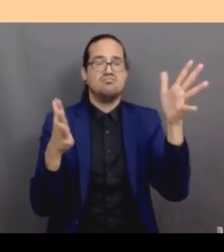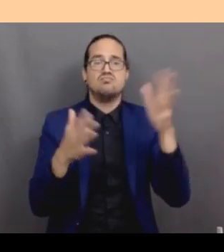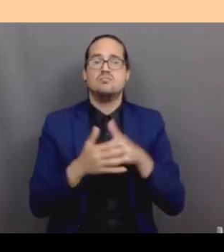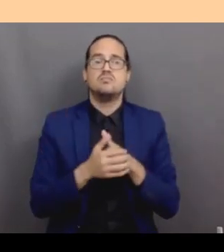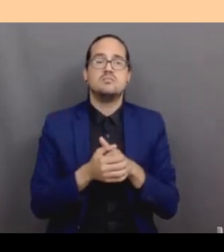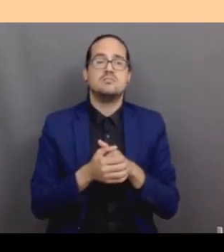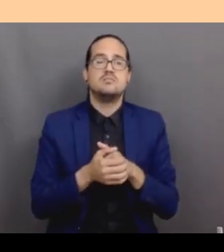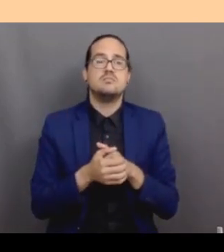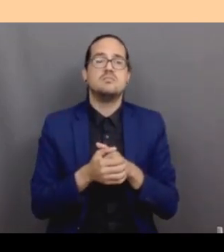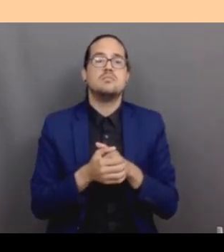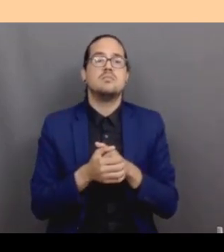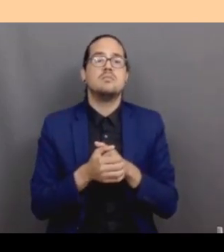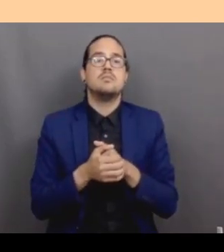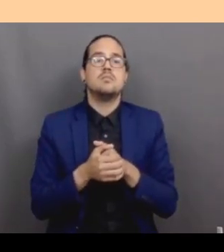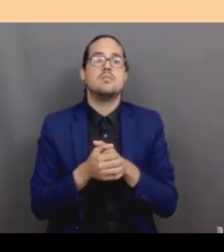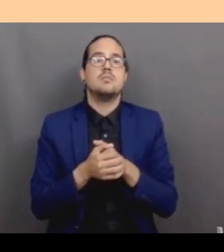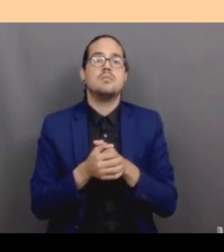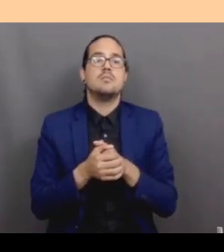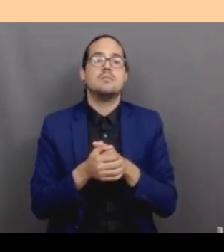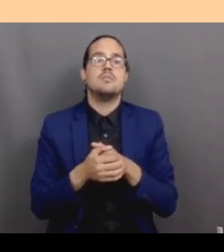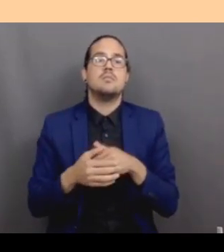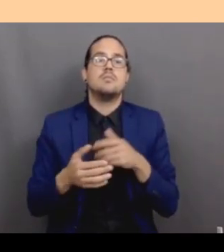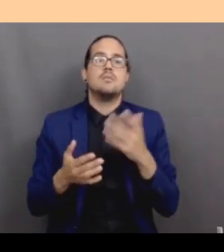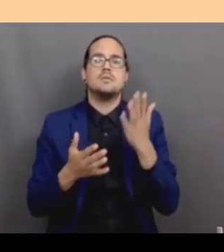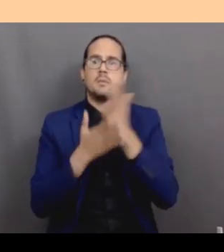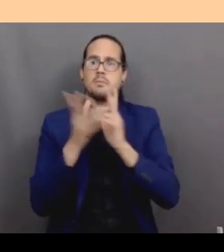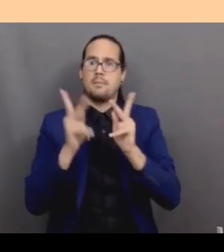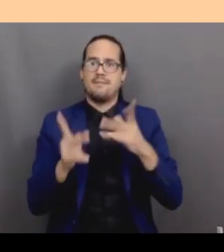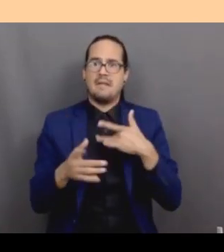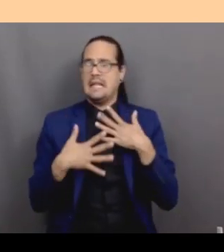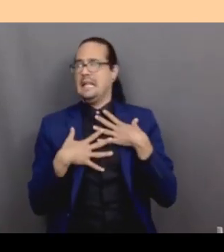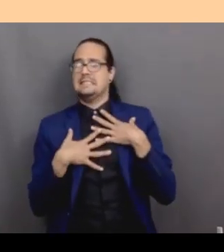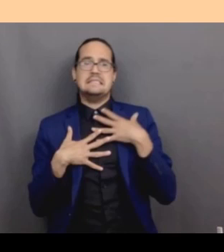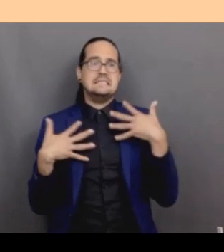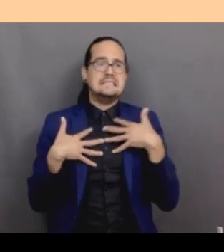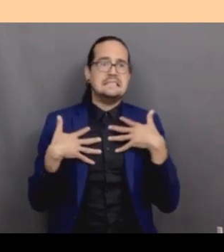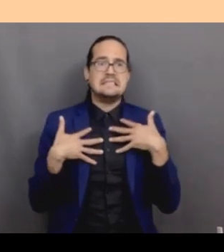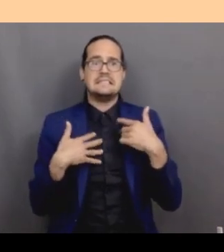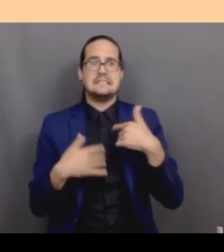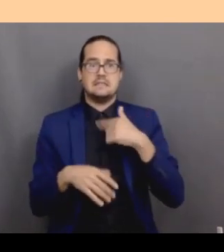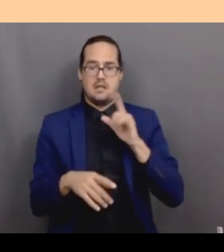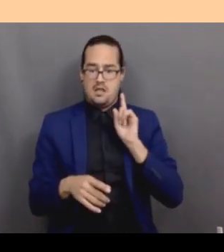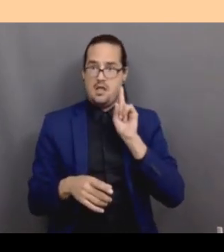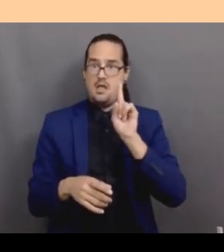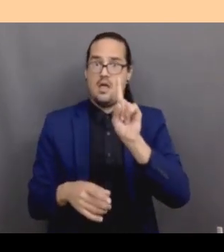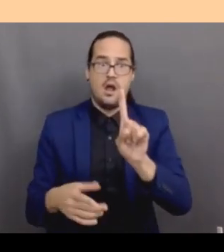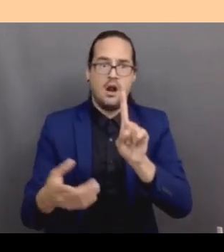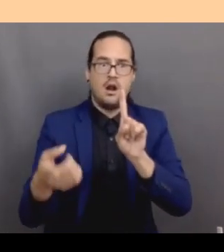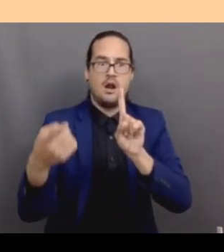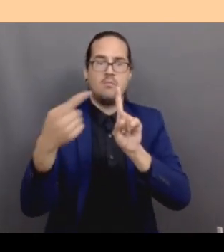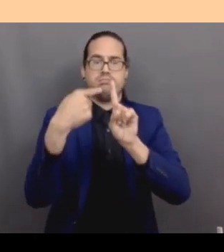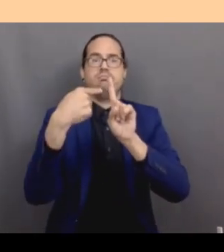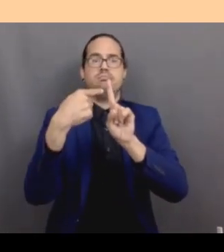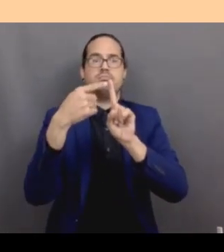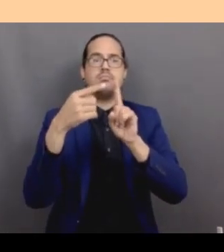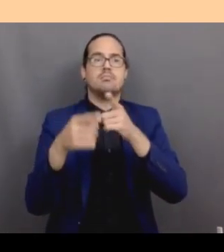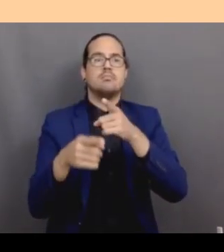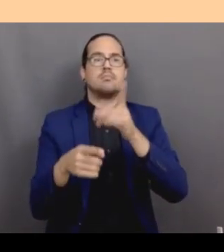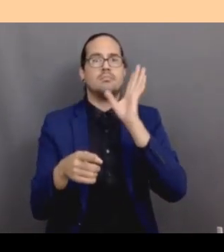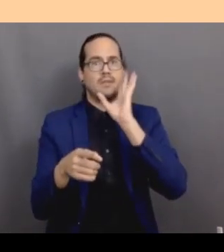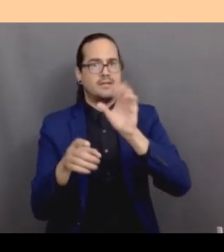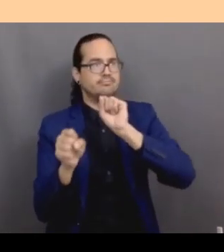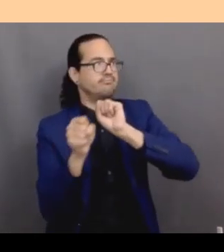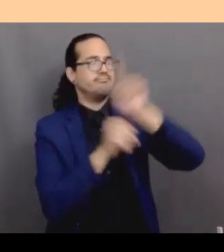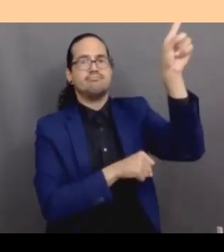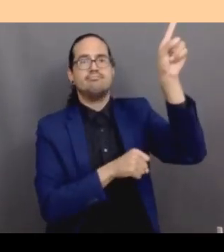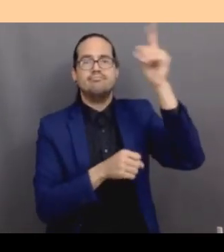to individuals around self-referral and notifying their employers, but that's important for us, again, as part of the contact